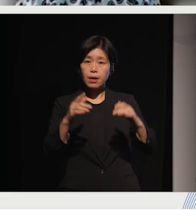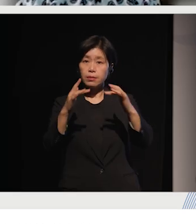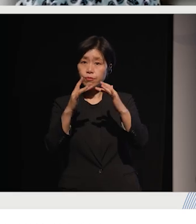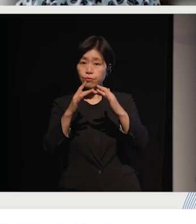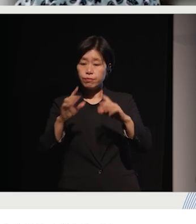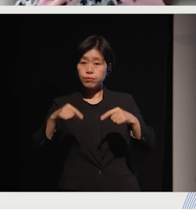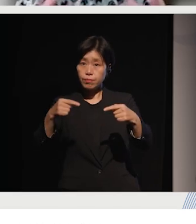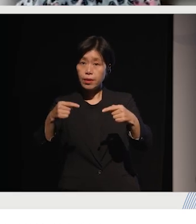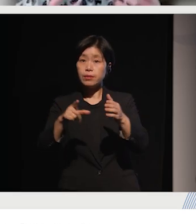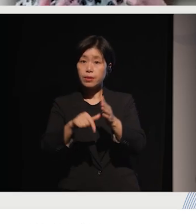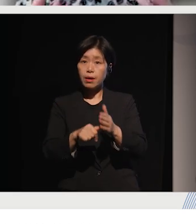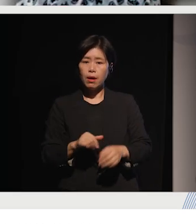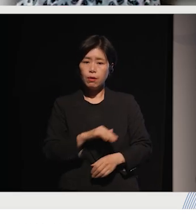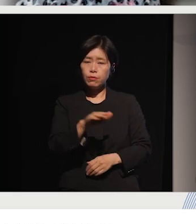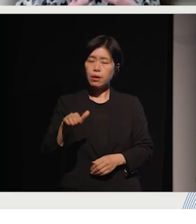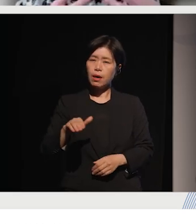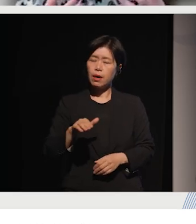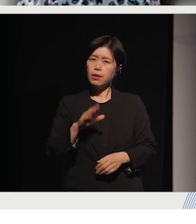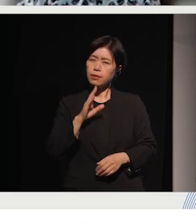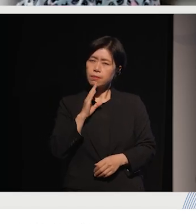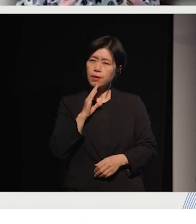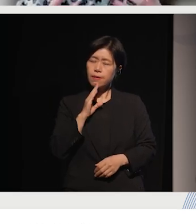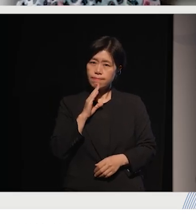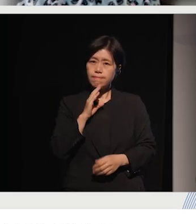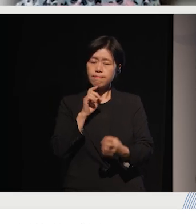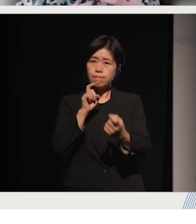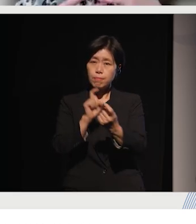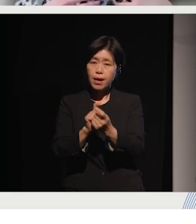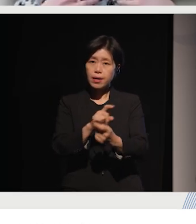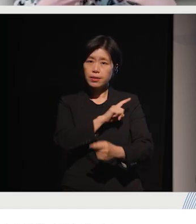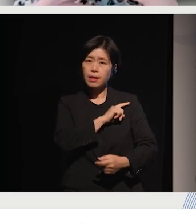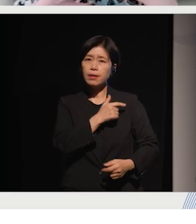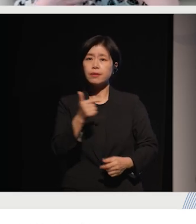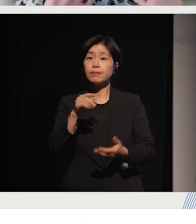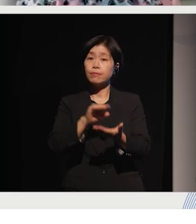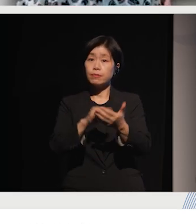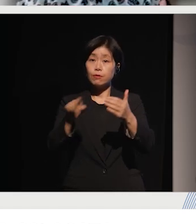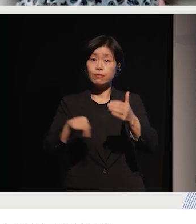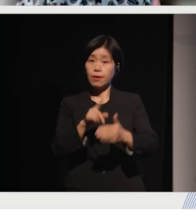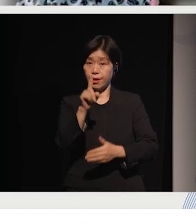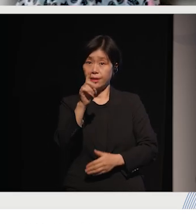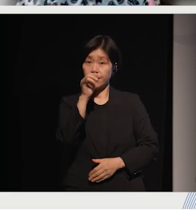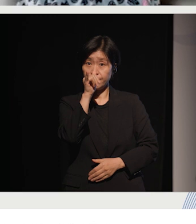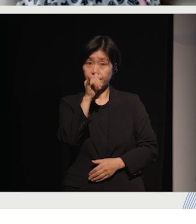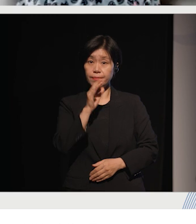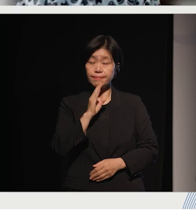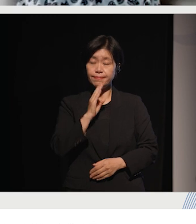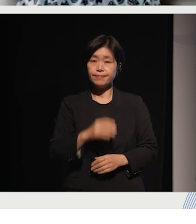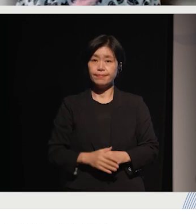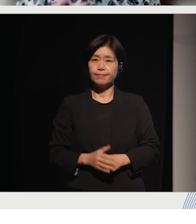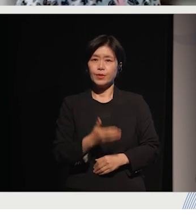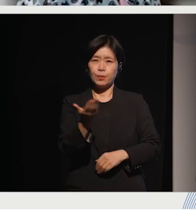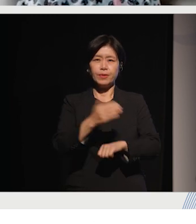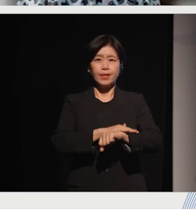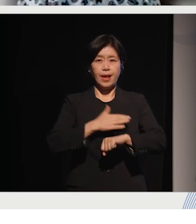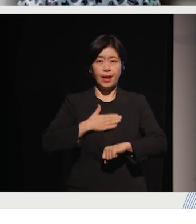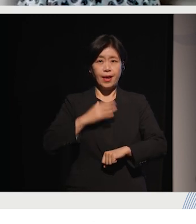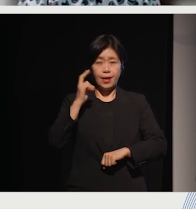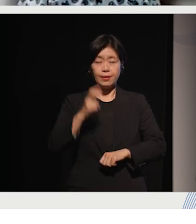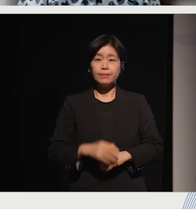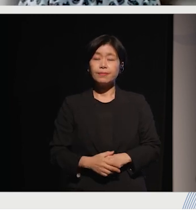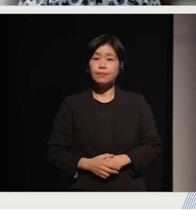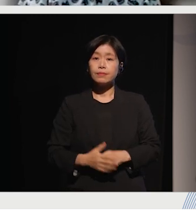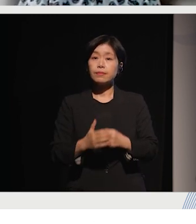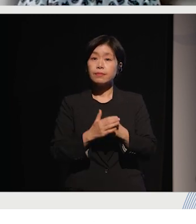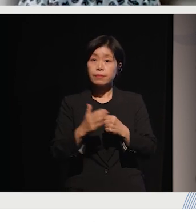rapidly becoming one of the biggest and most important challenges that we're facing. So we try